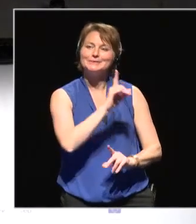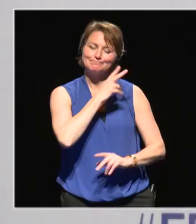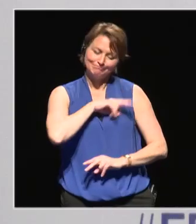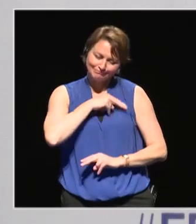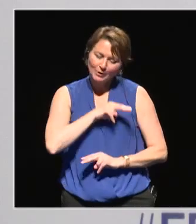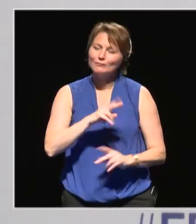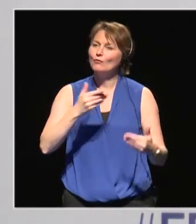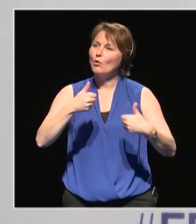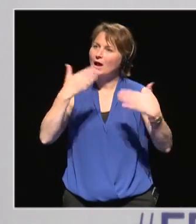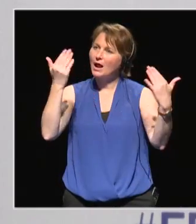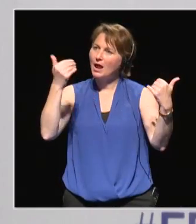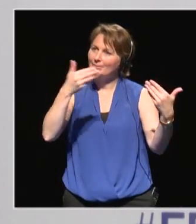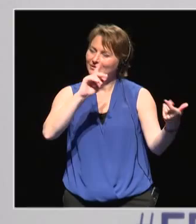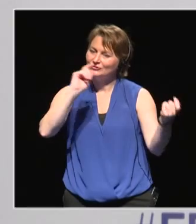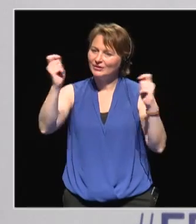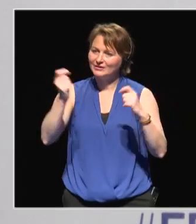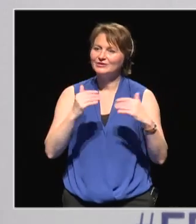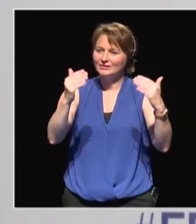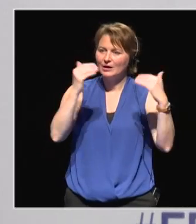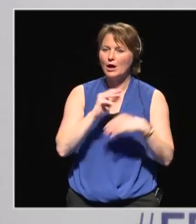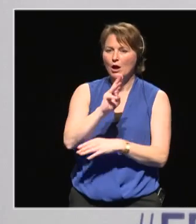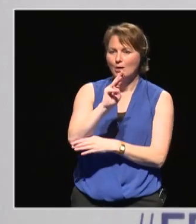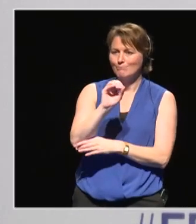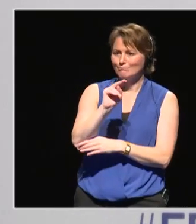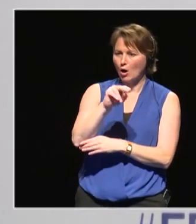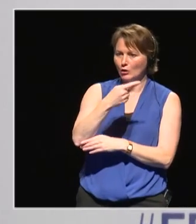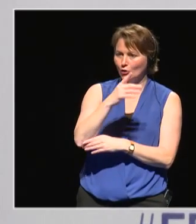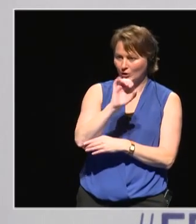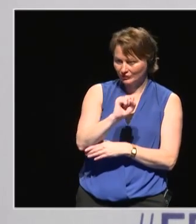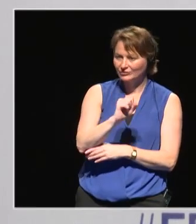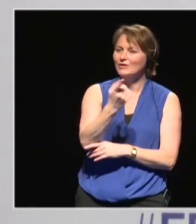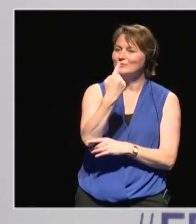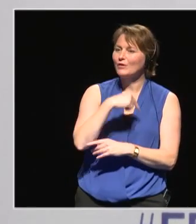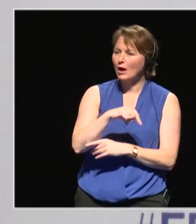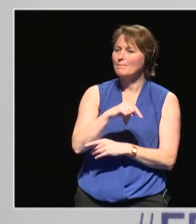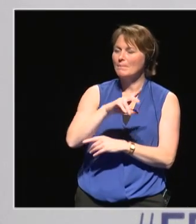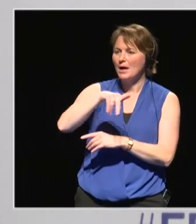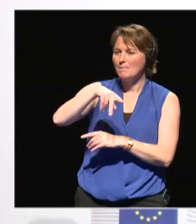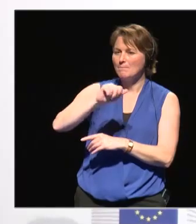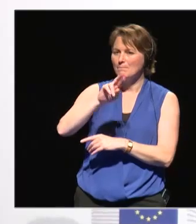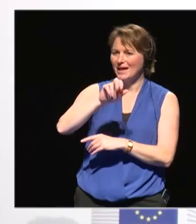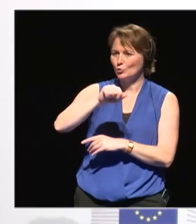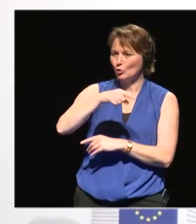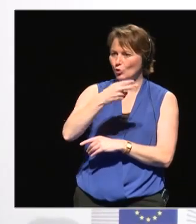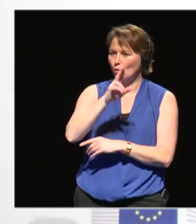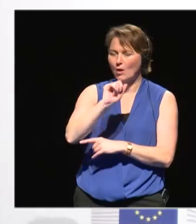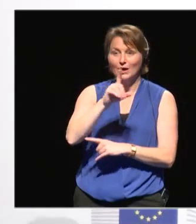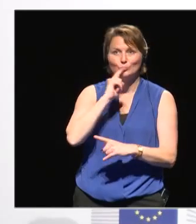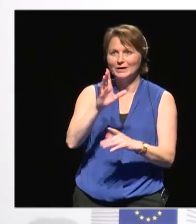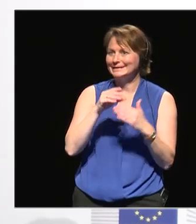climate change. Carmen Monges is from Paraguay and is a leader in climate change, a